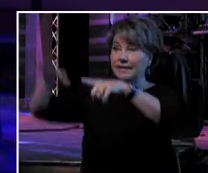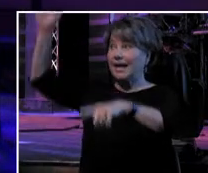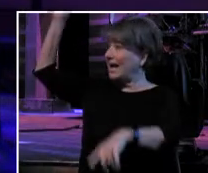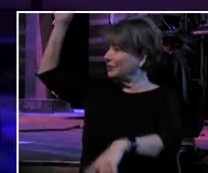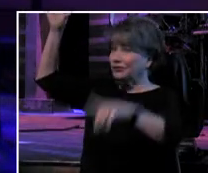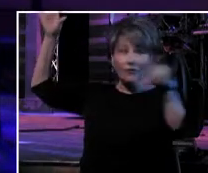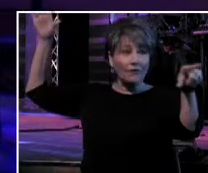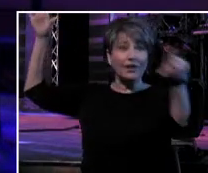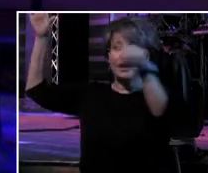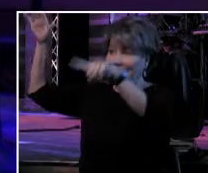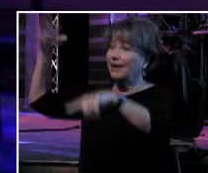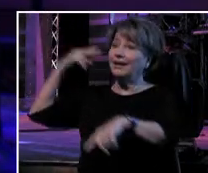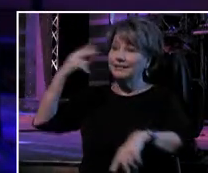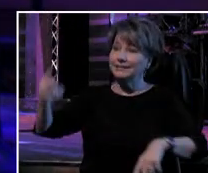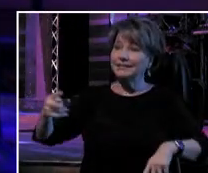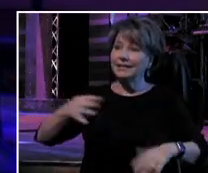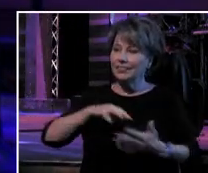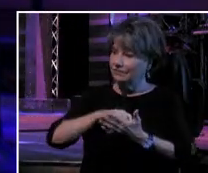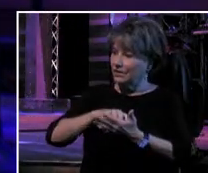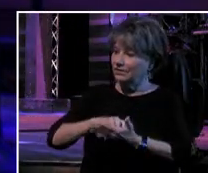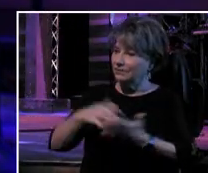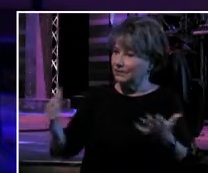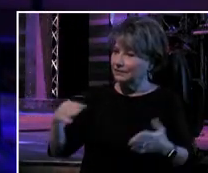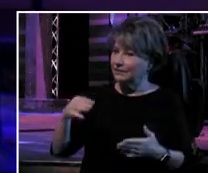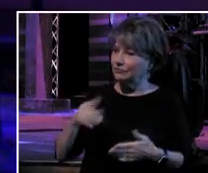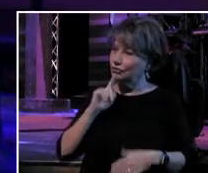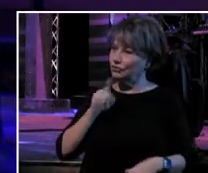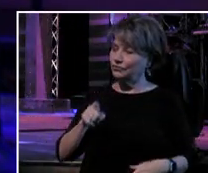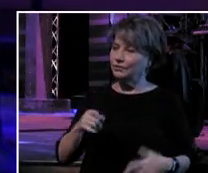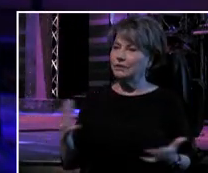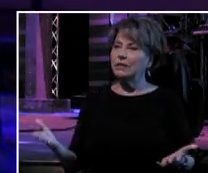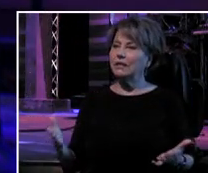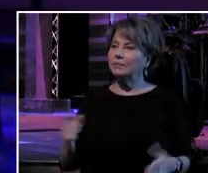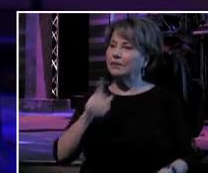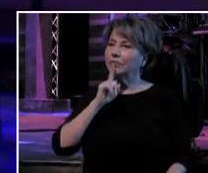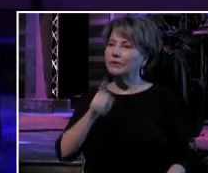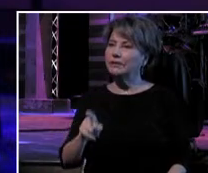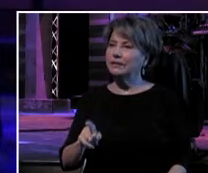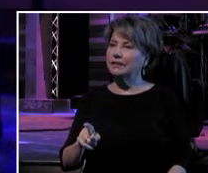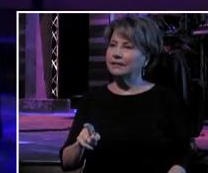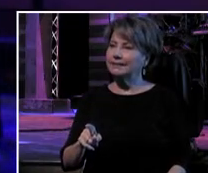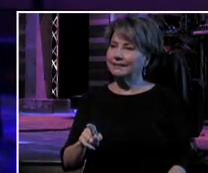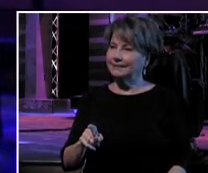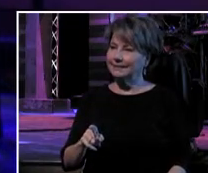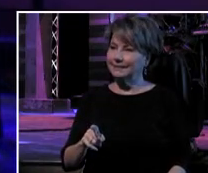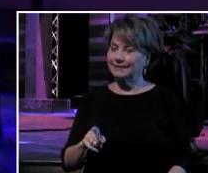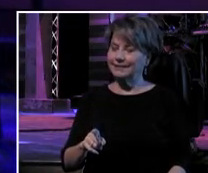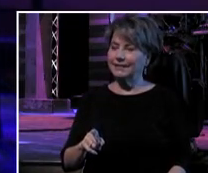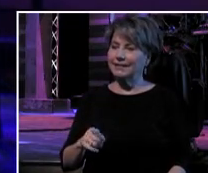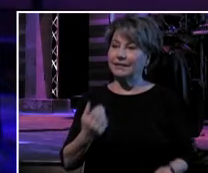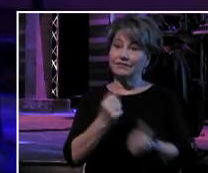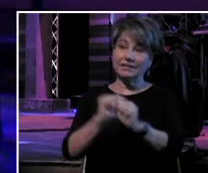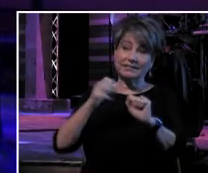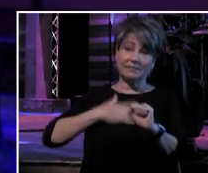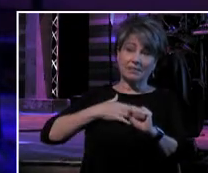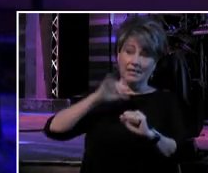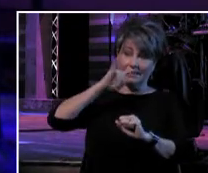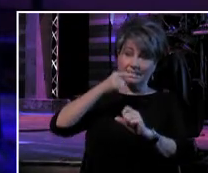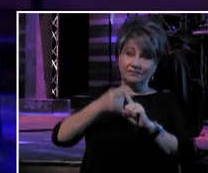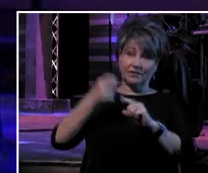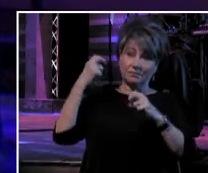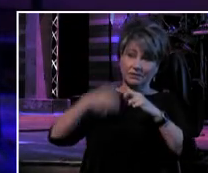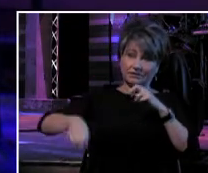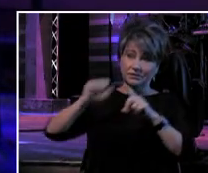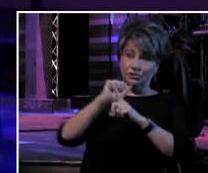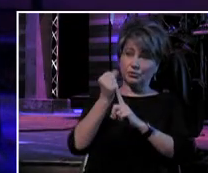going up. I just love the vulnerability in this room. But the reality is, if I save my kids from difficult situations,